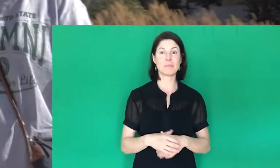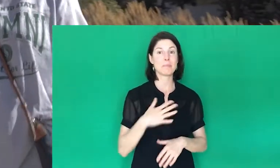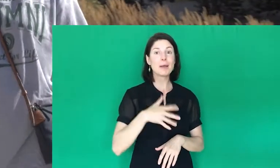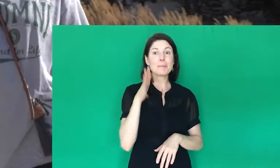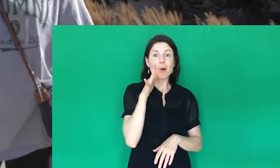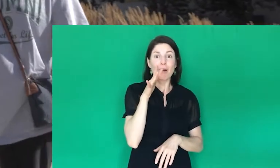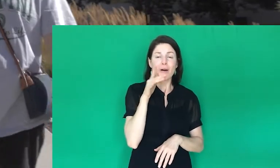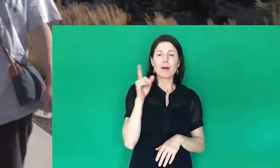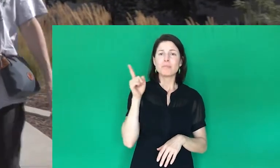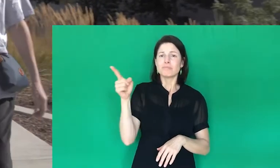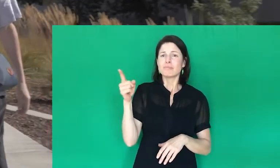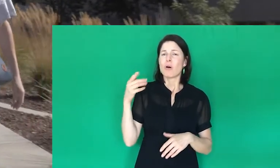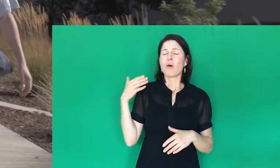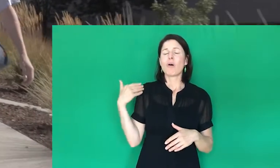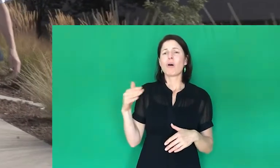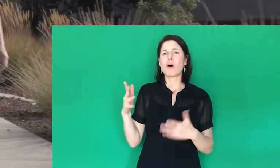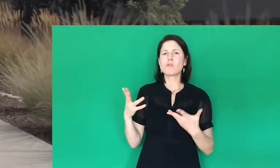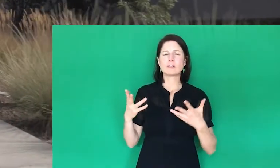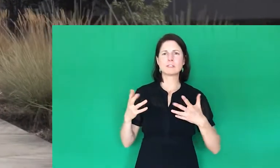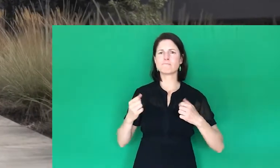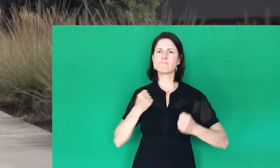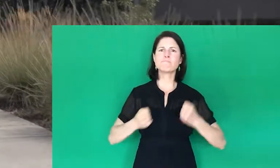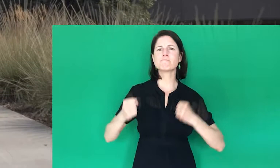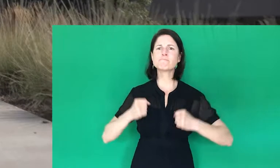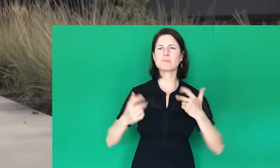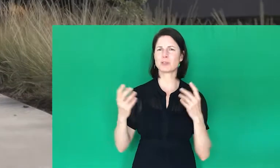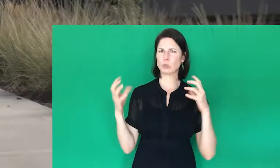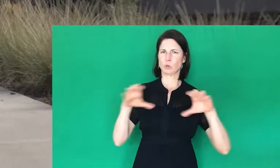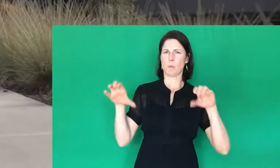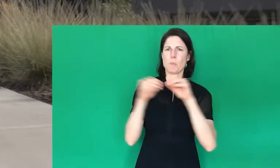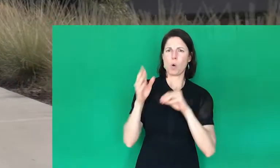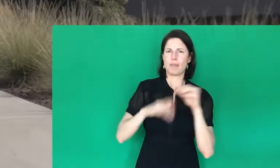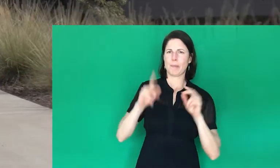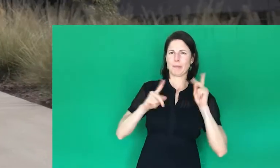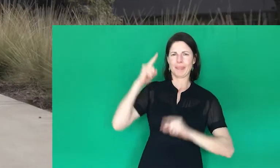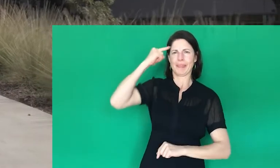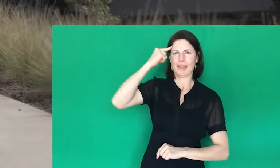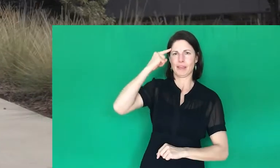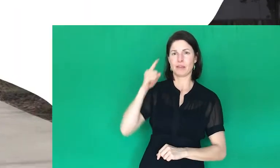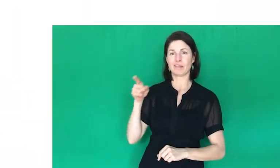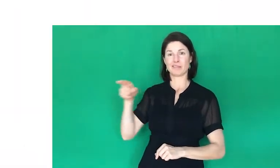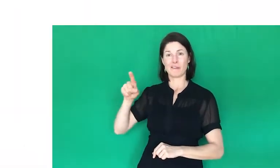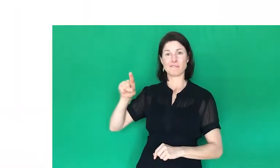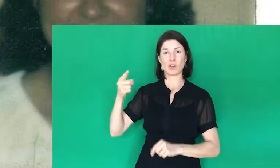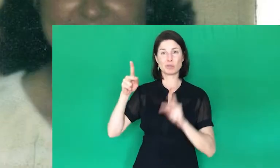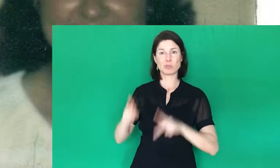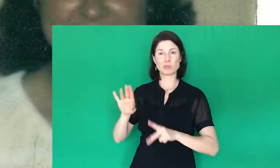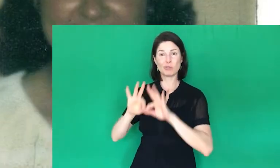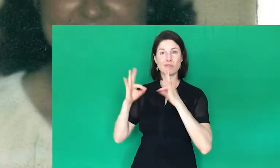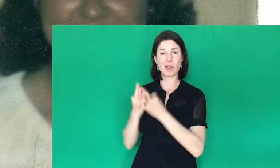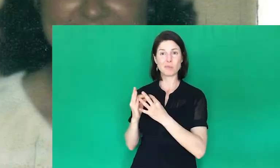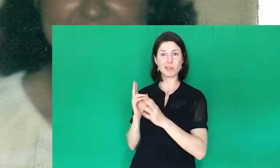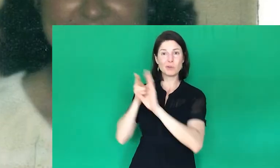mom has always been someone that has pushed the boundaries of what people think that she could do. She was the first in her family